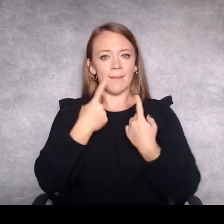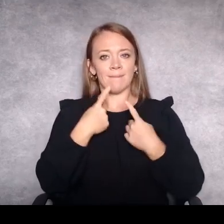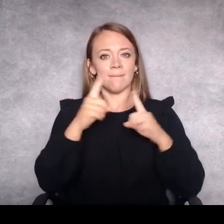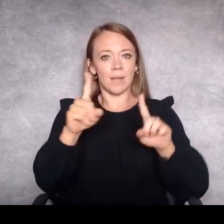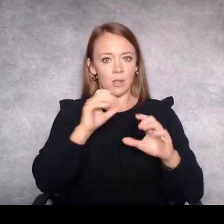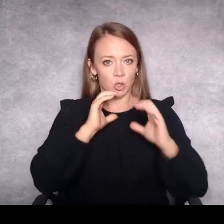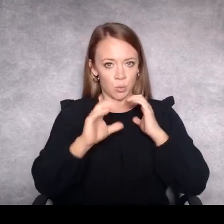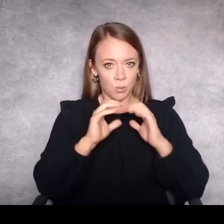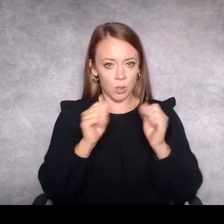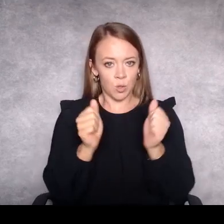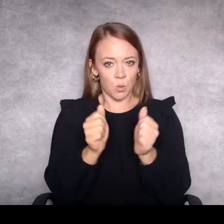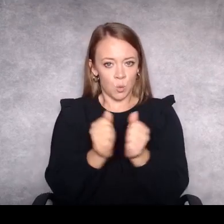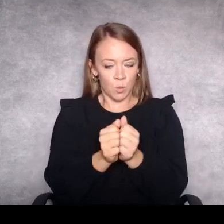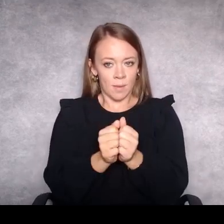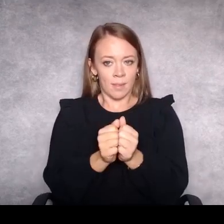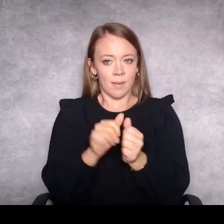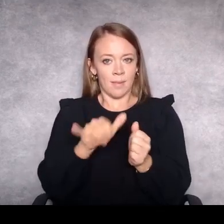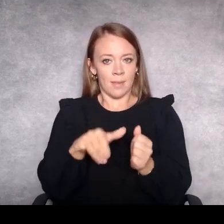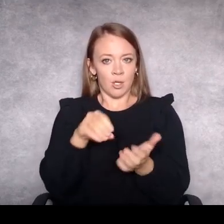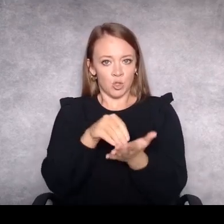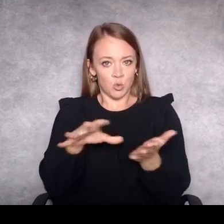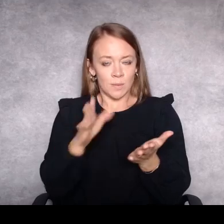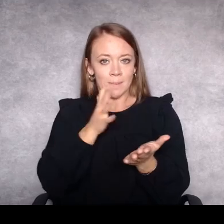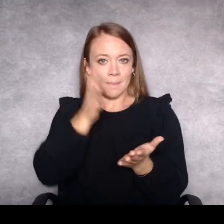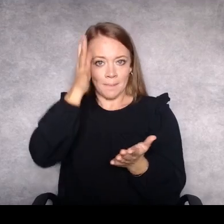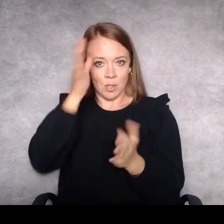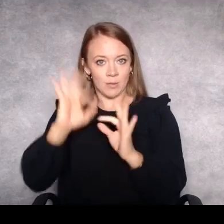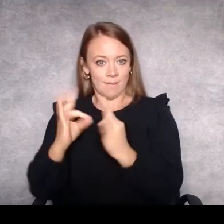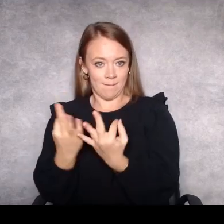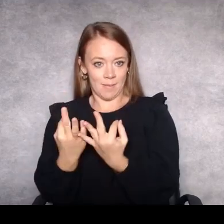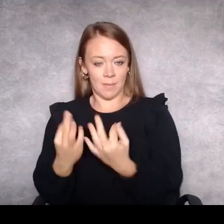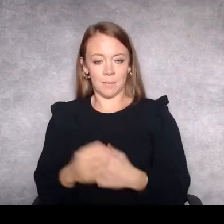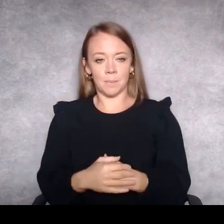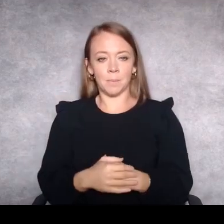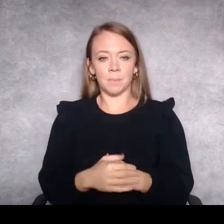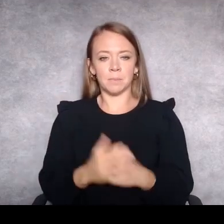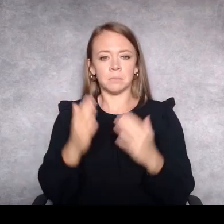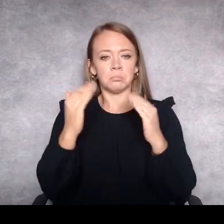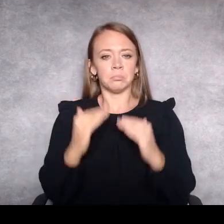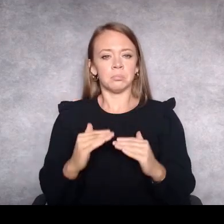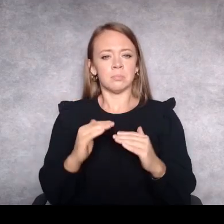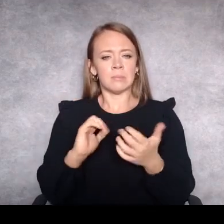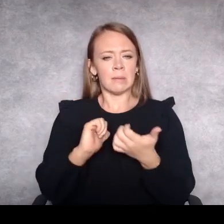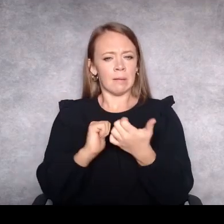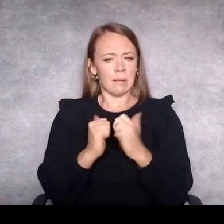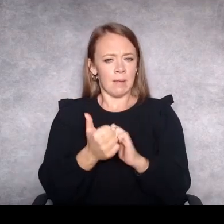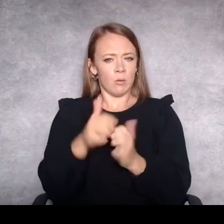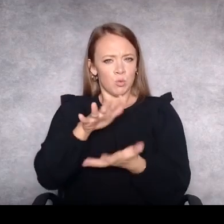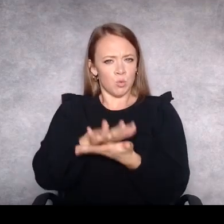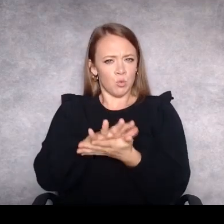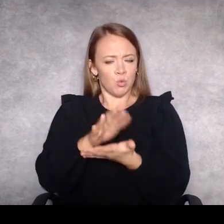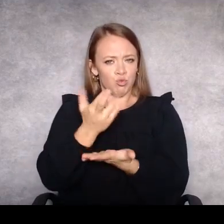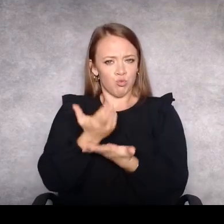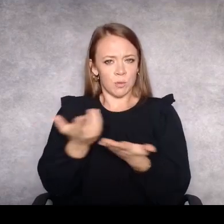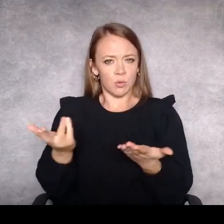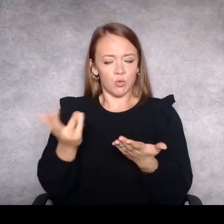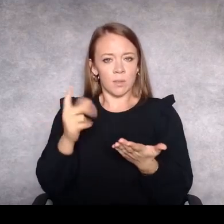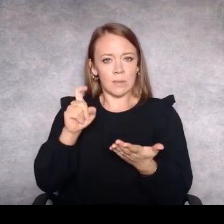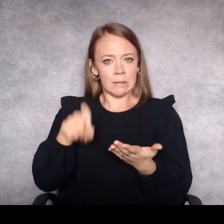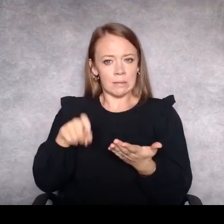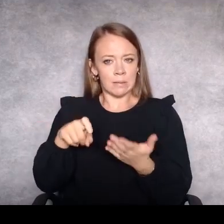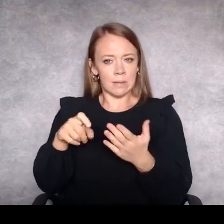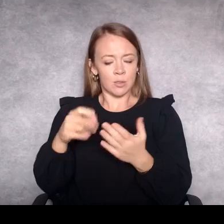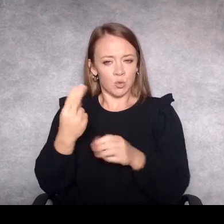to effectively communicate with and involve the student's parents and family? How do resources of the school need